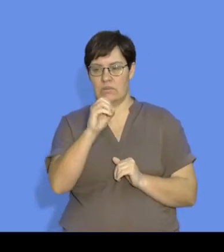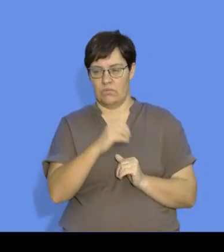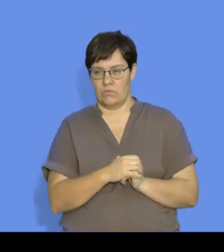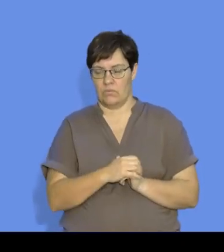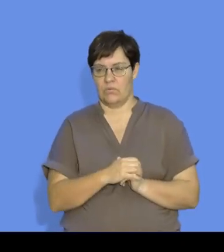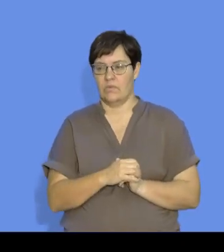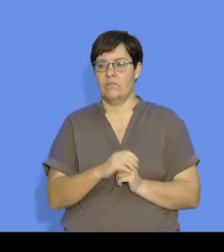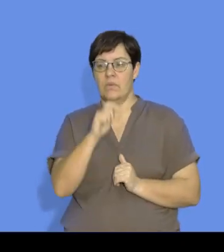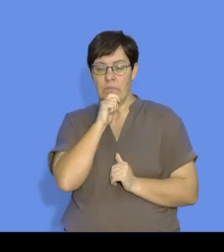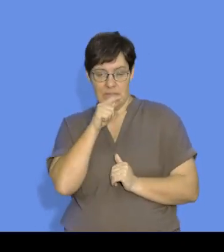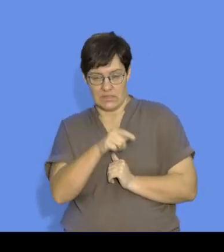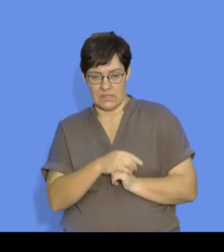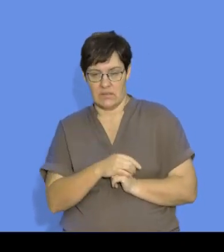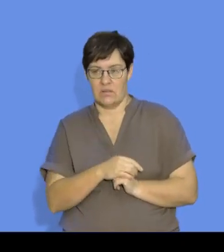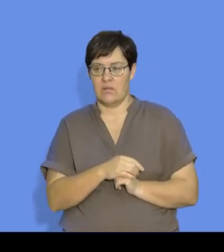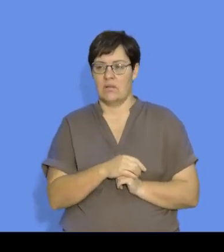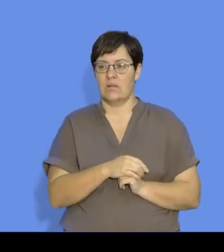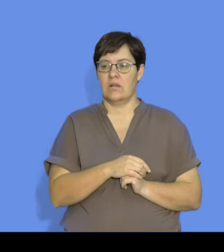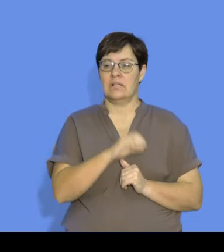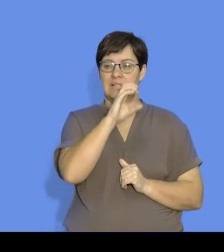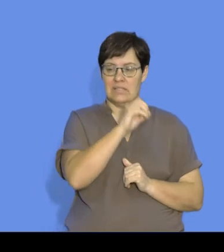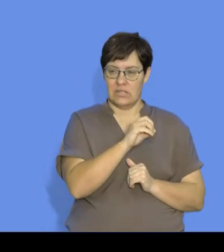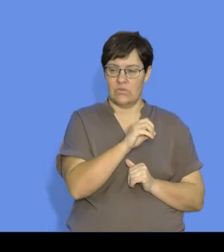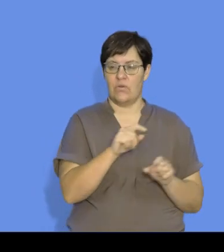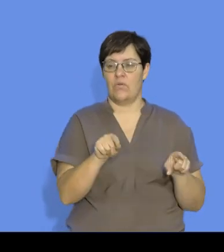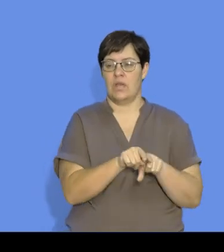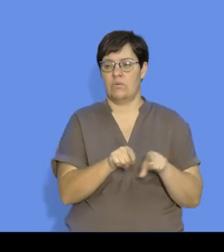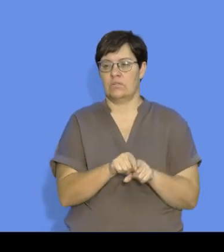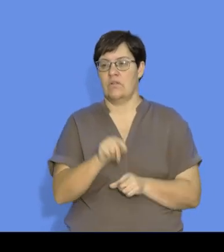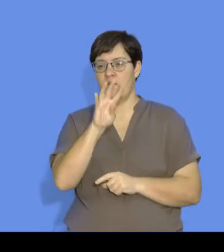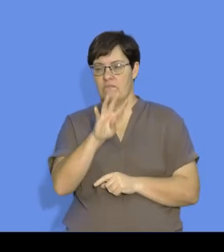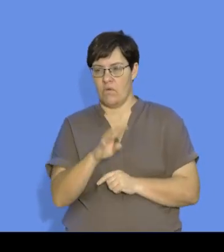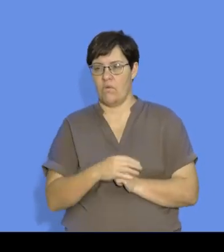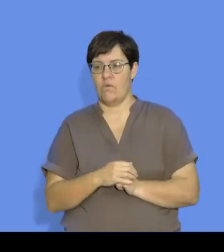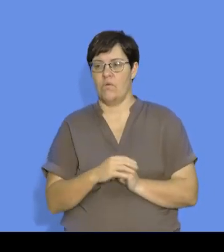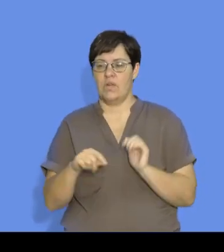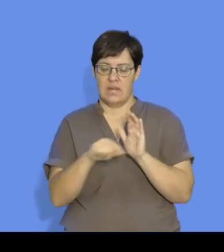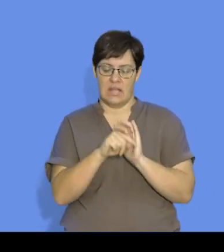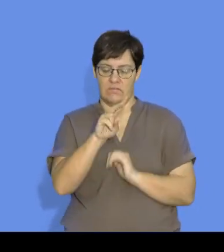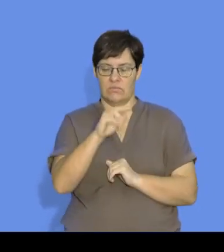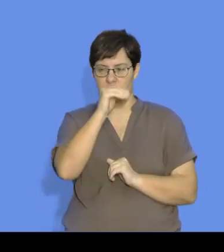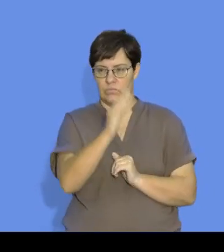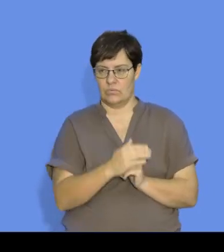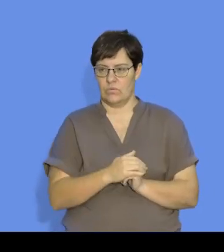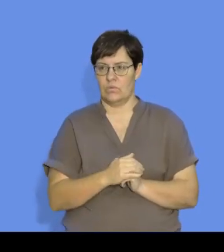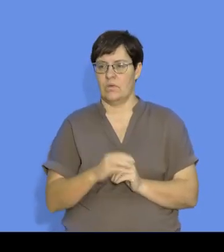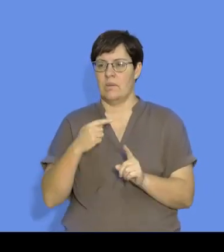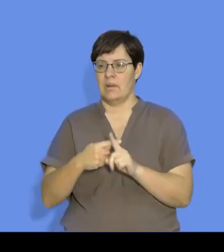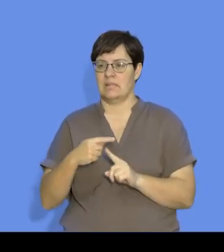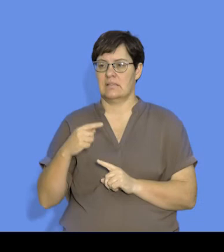0. If I use that, my y0 equals to 4 into negative